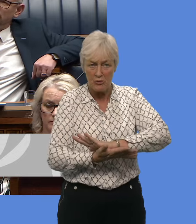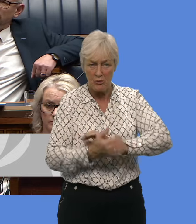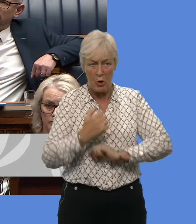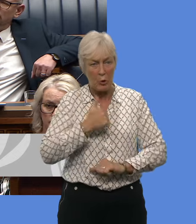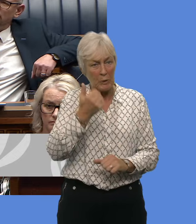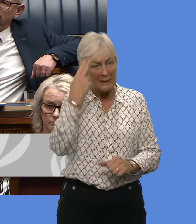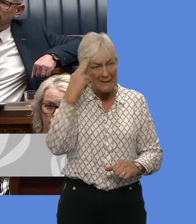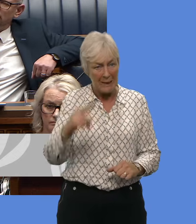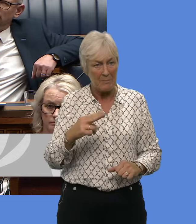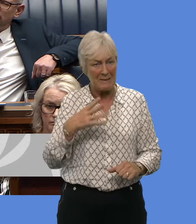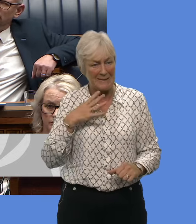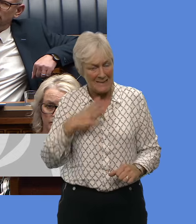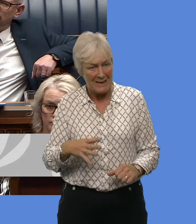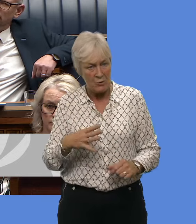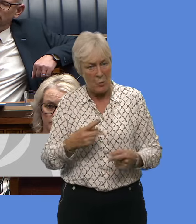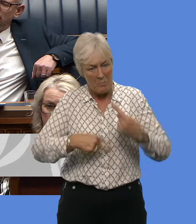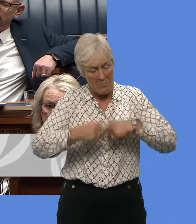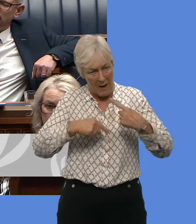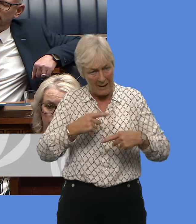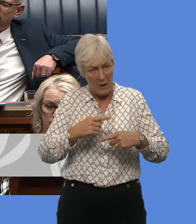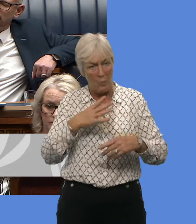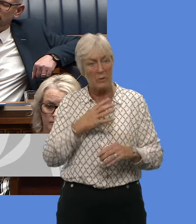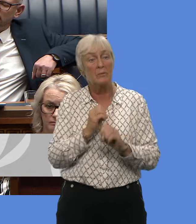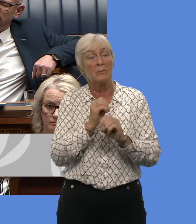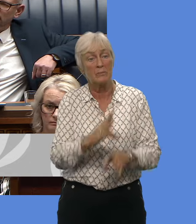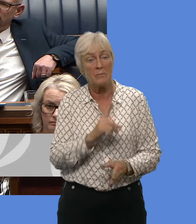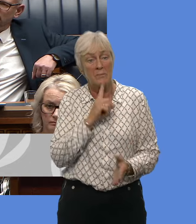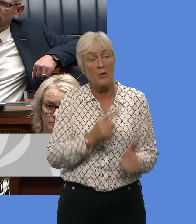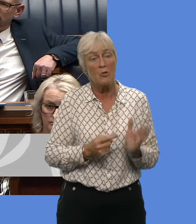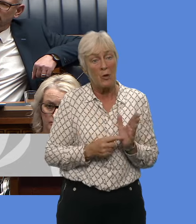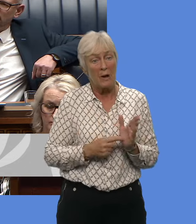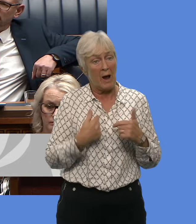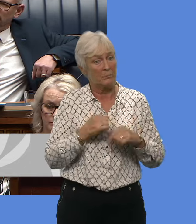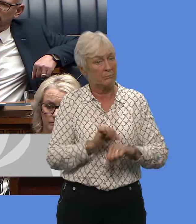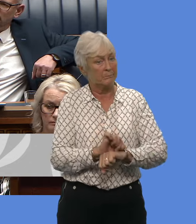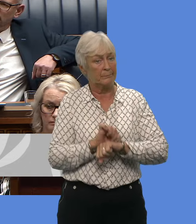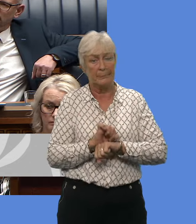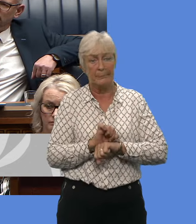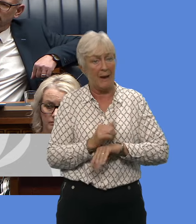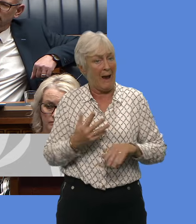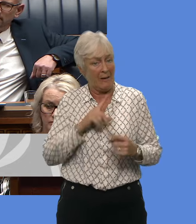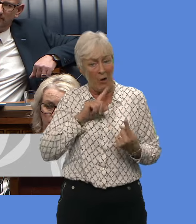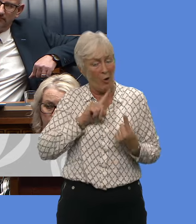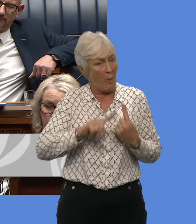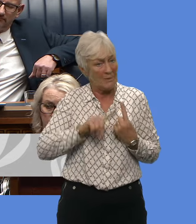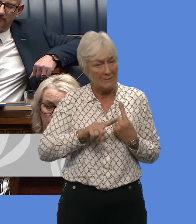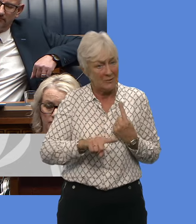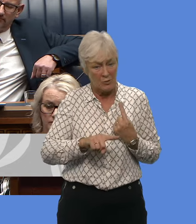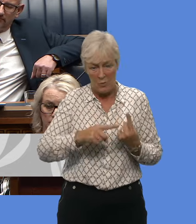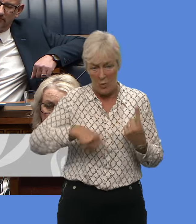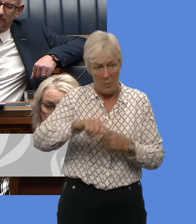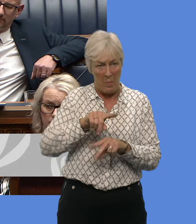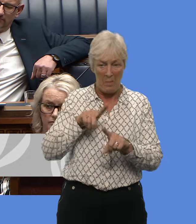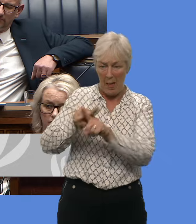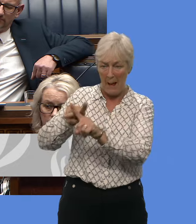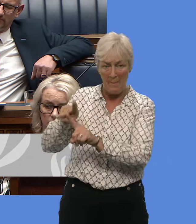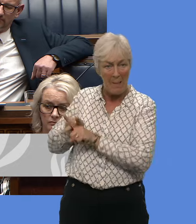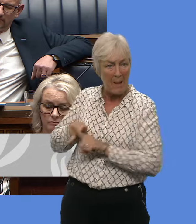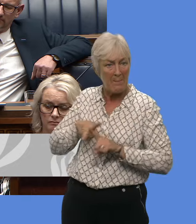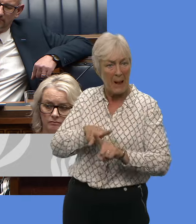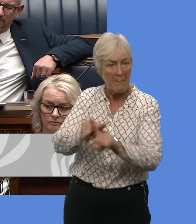need now to move to that. And I also would want to put on record that I distance myself from any comments in relation to trying to put the blame of this onto